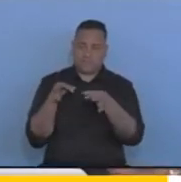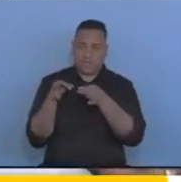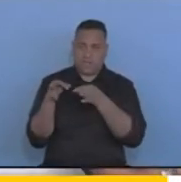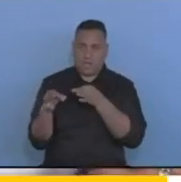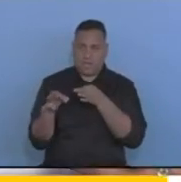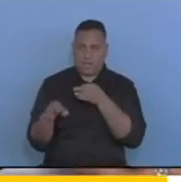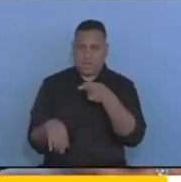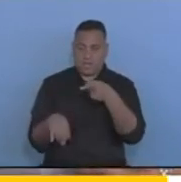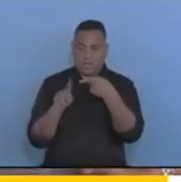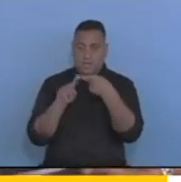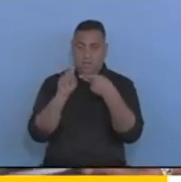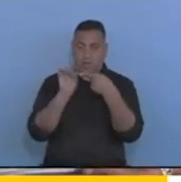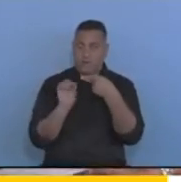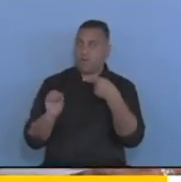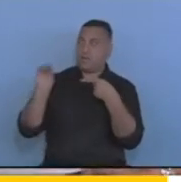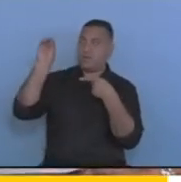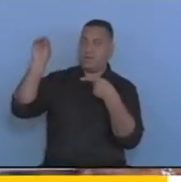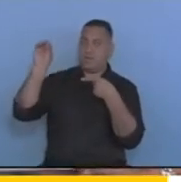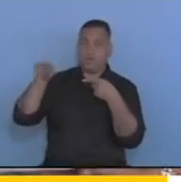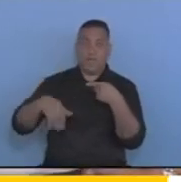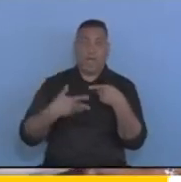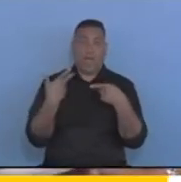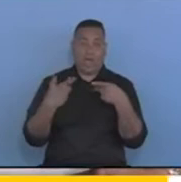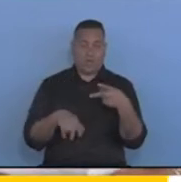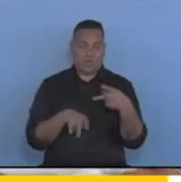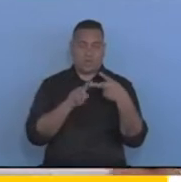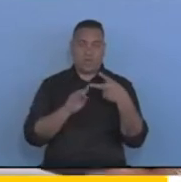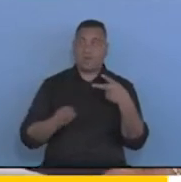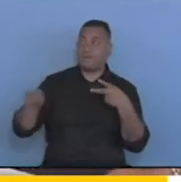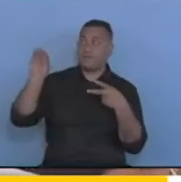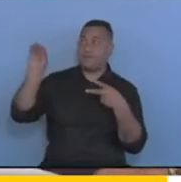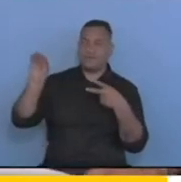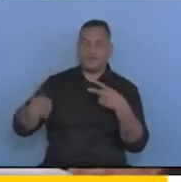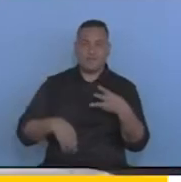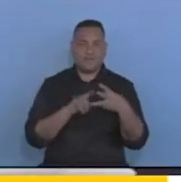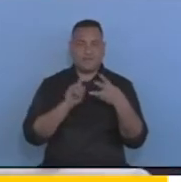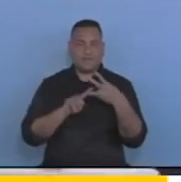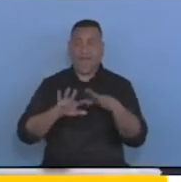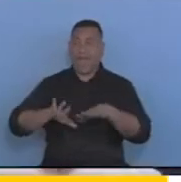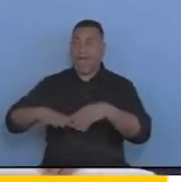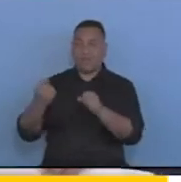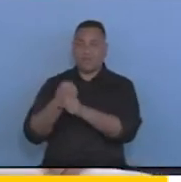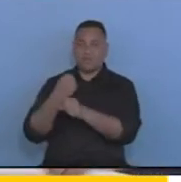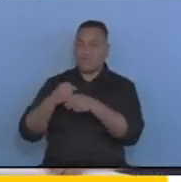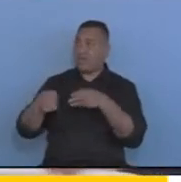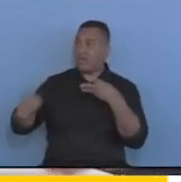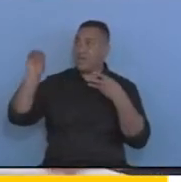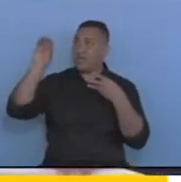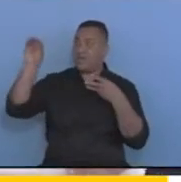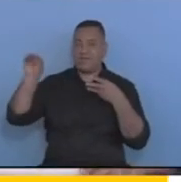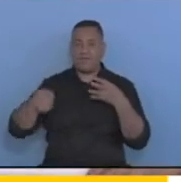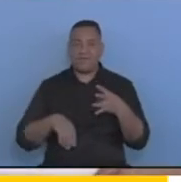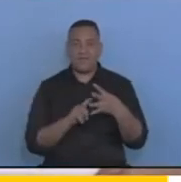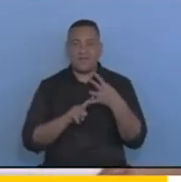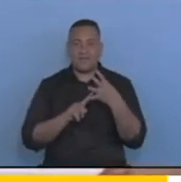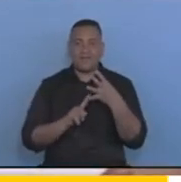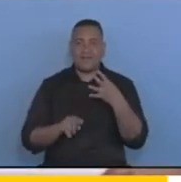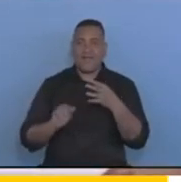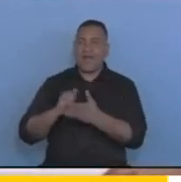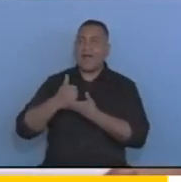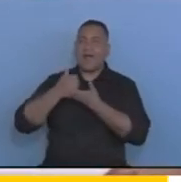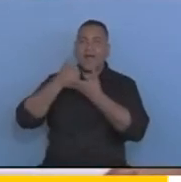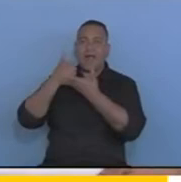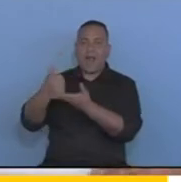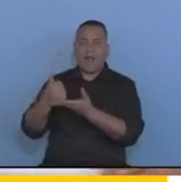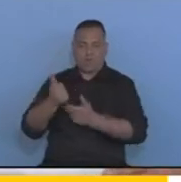function, how does it work, and also trying to also assist them with designing their own circuits, because they